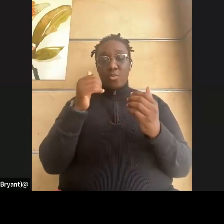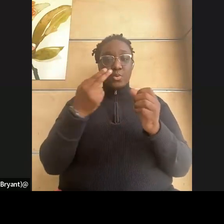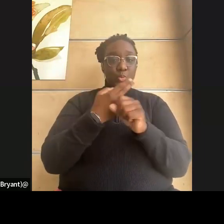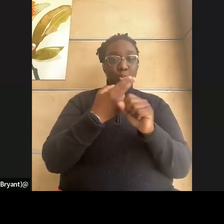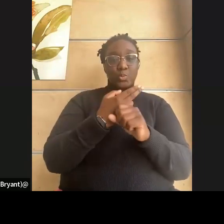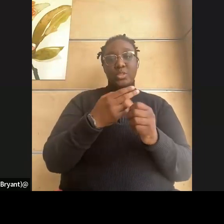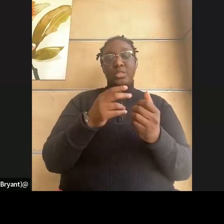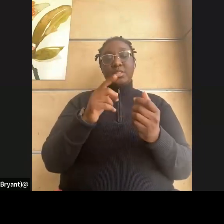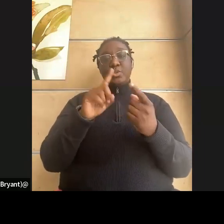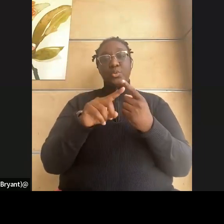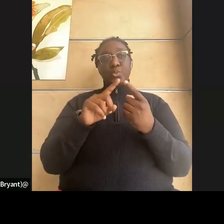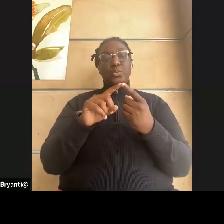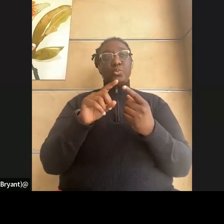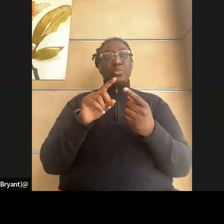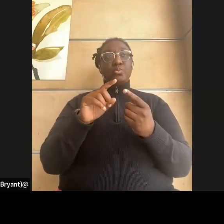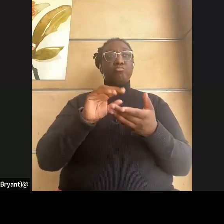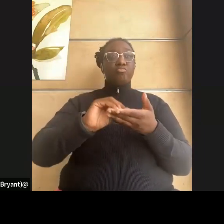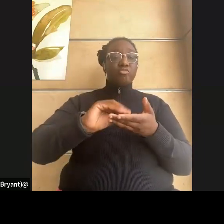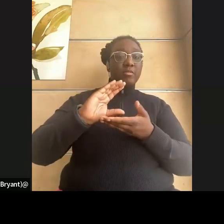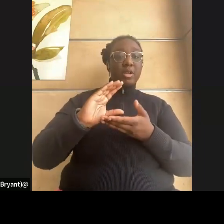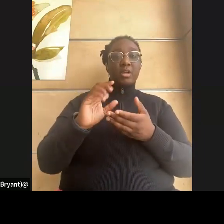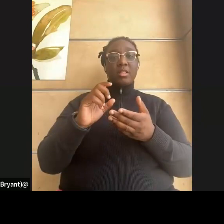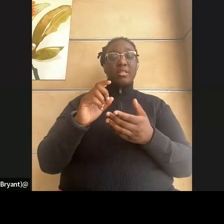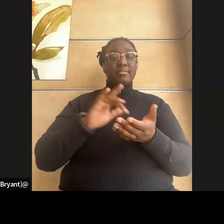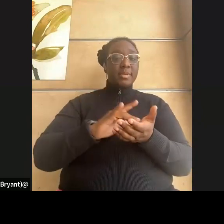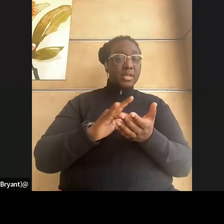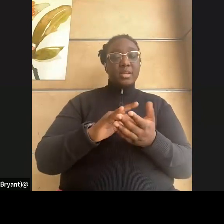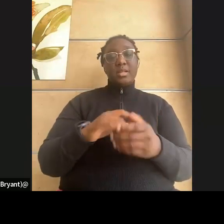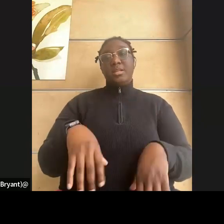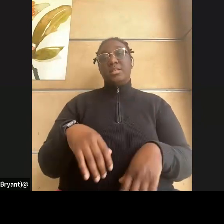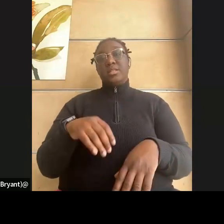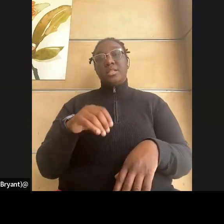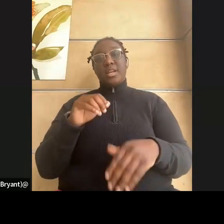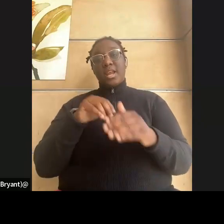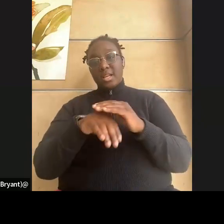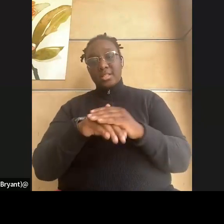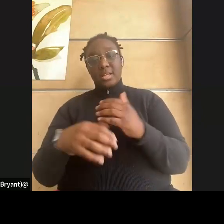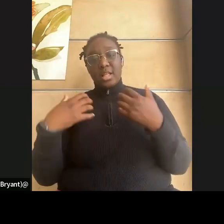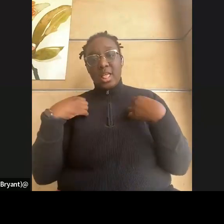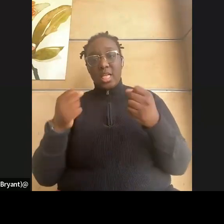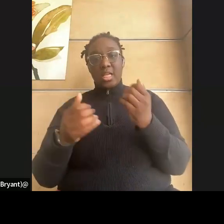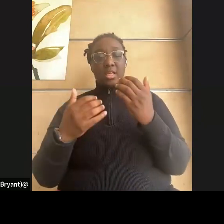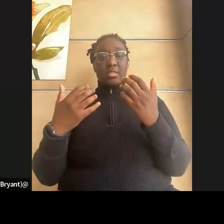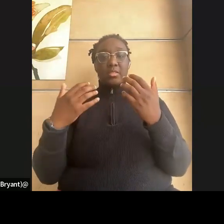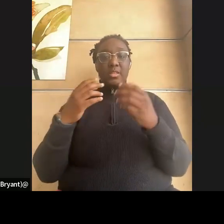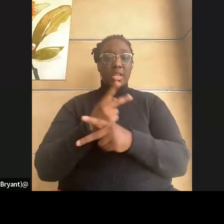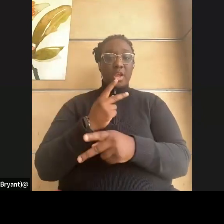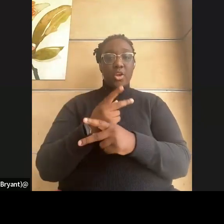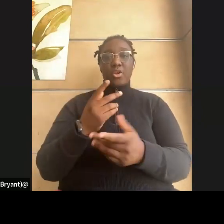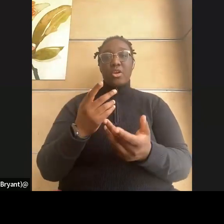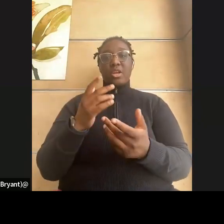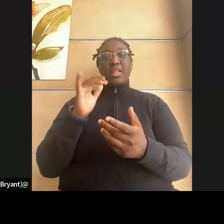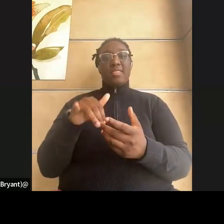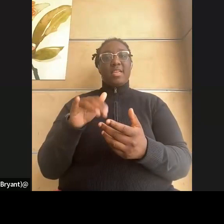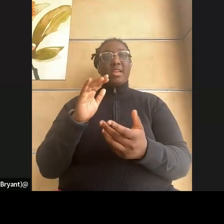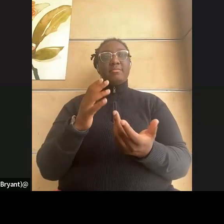The digital divide disadvantage our covered population that we talked about in earlier meetings, and these leads to inequity.